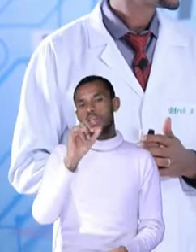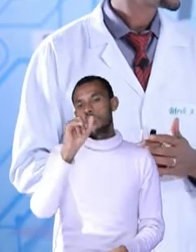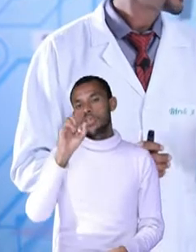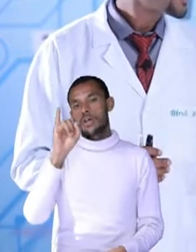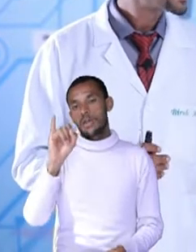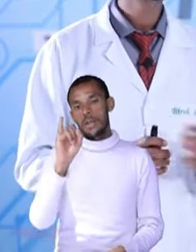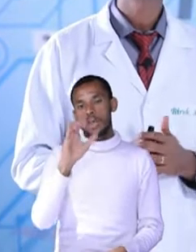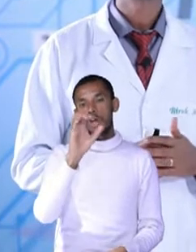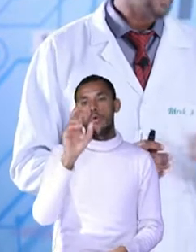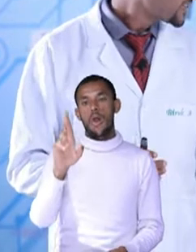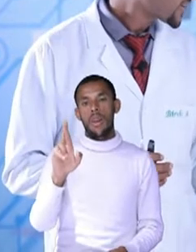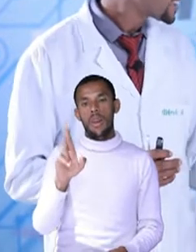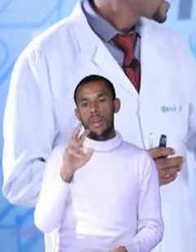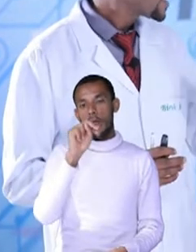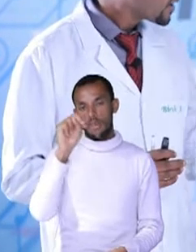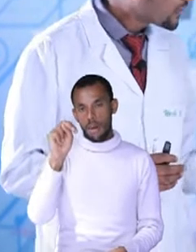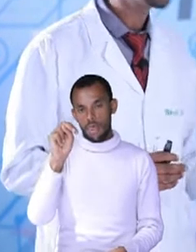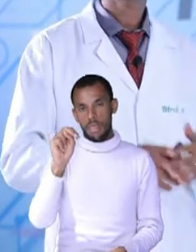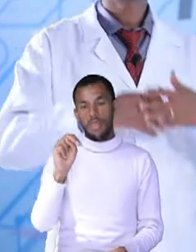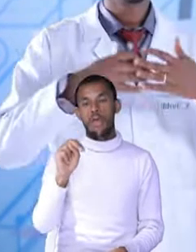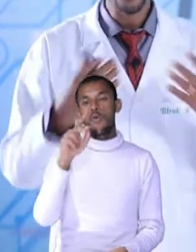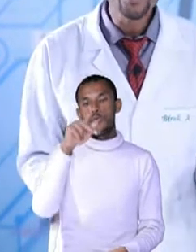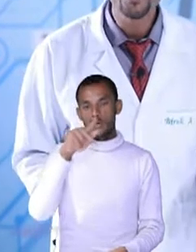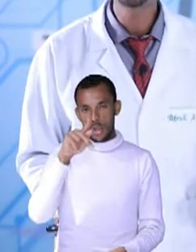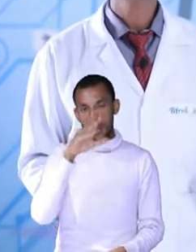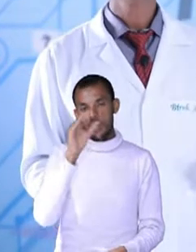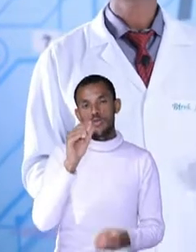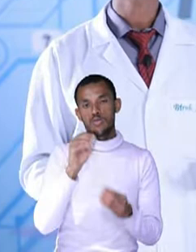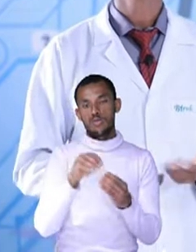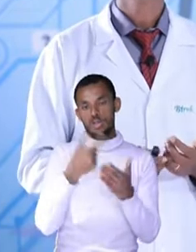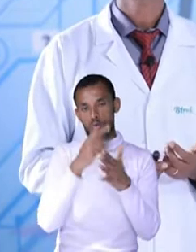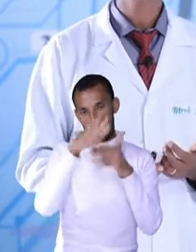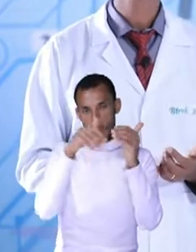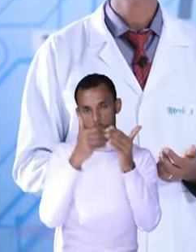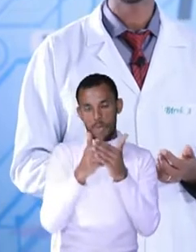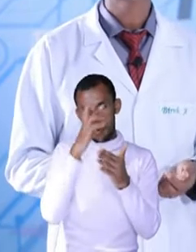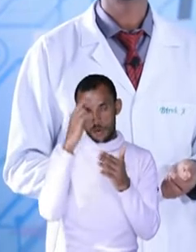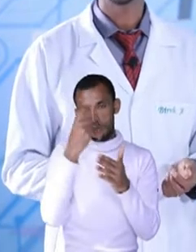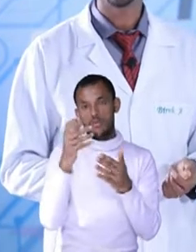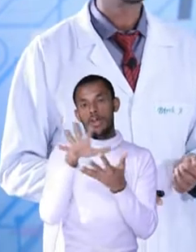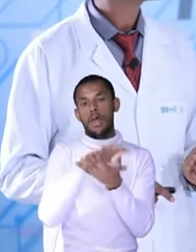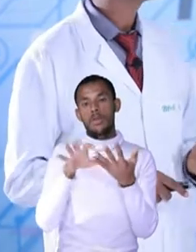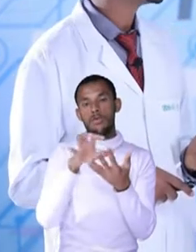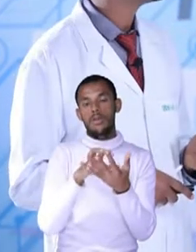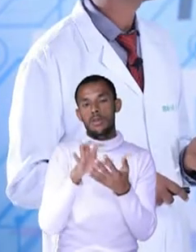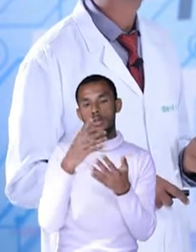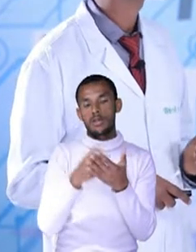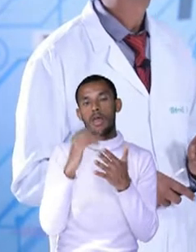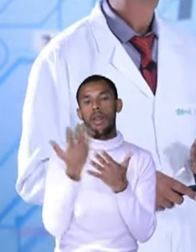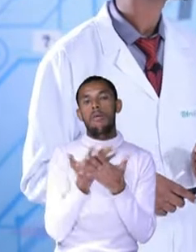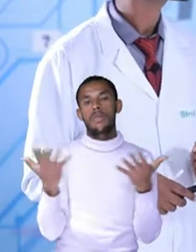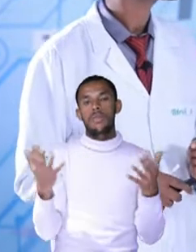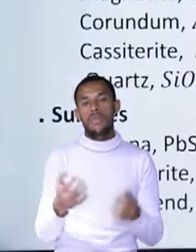silicates, chlorides, nitrates, phosphates, and so on. This is all about because of the reactivities of the